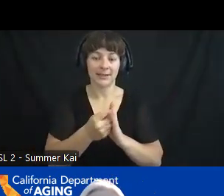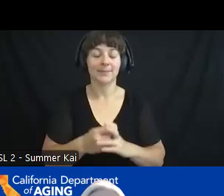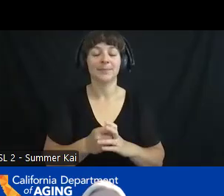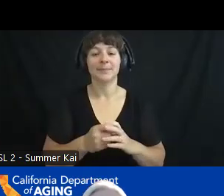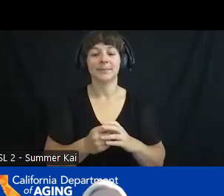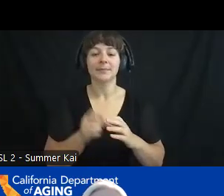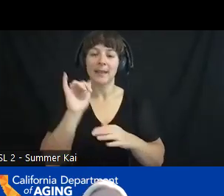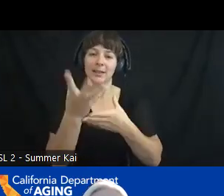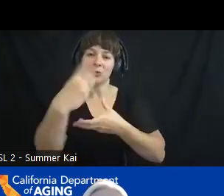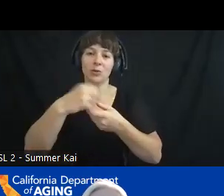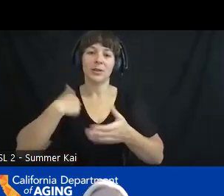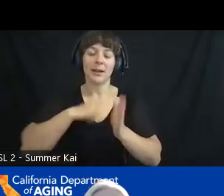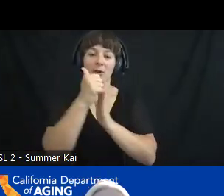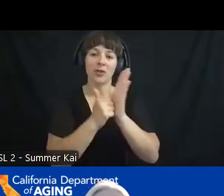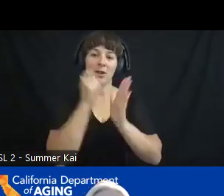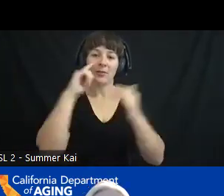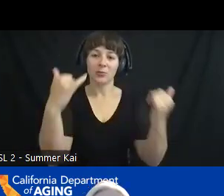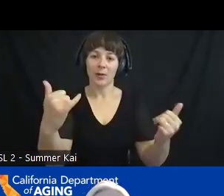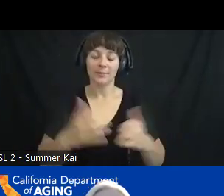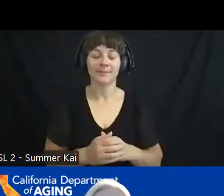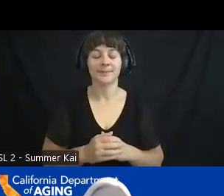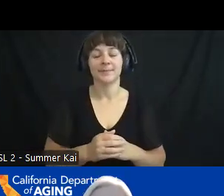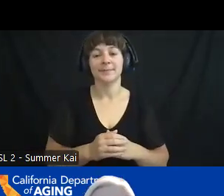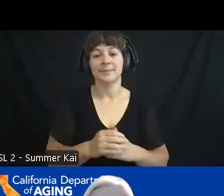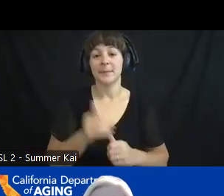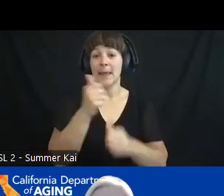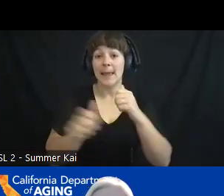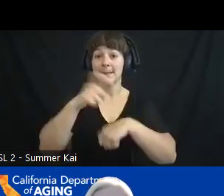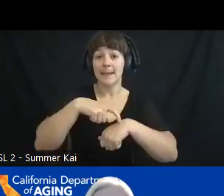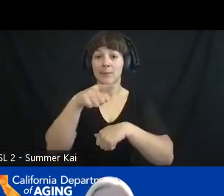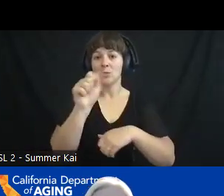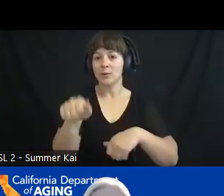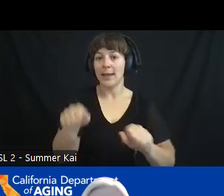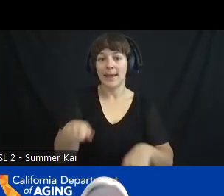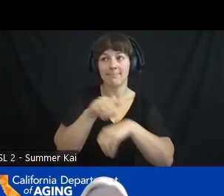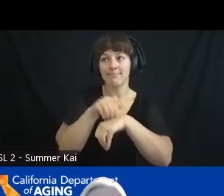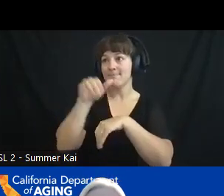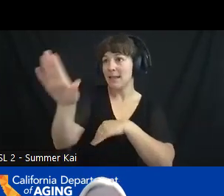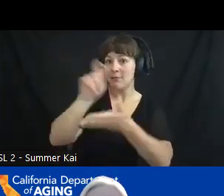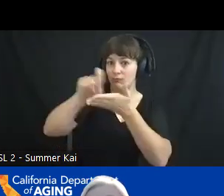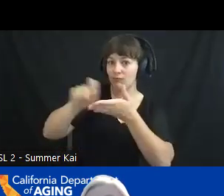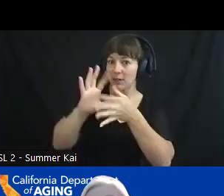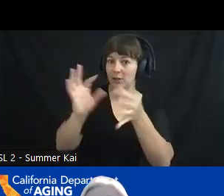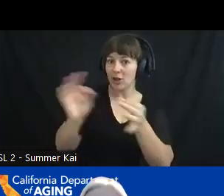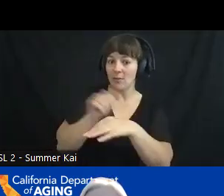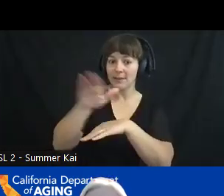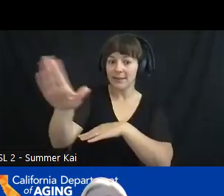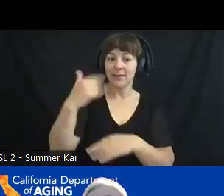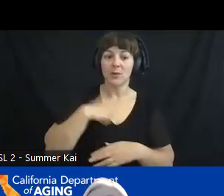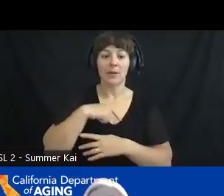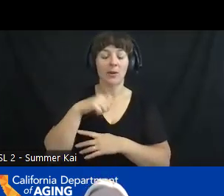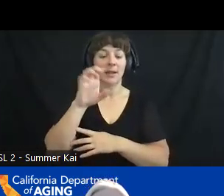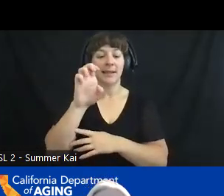agenda. And of course, at any time, you can send written comments to our Engage email